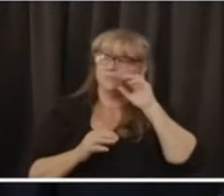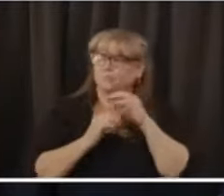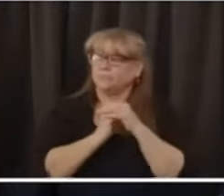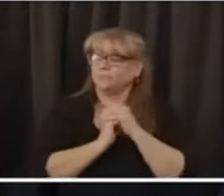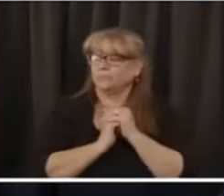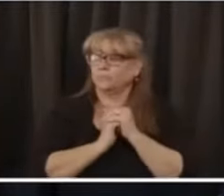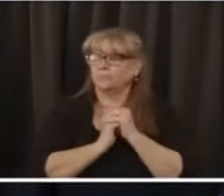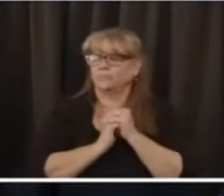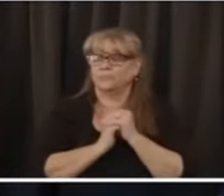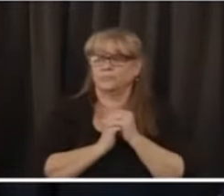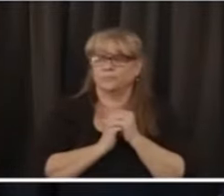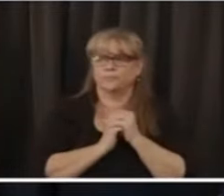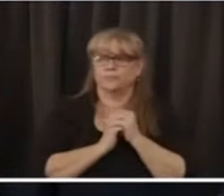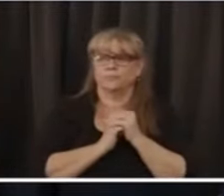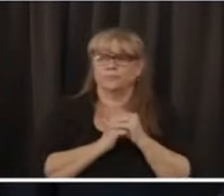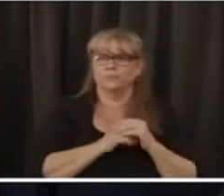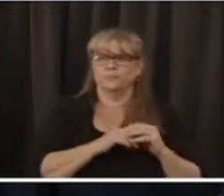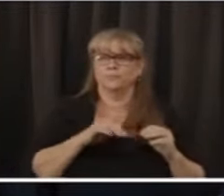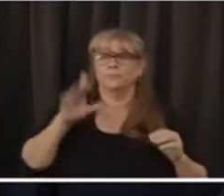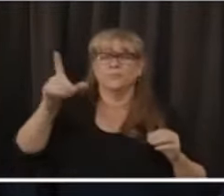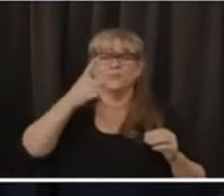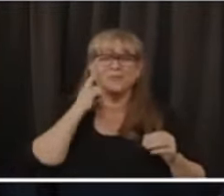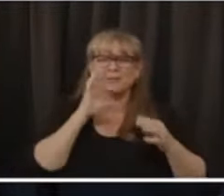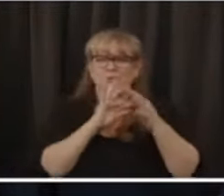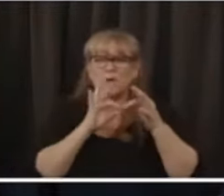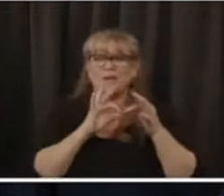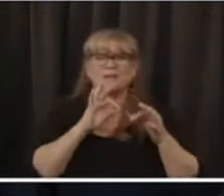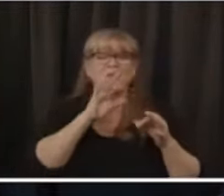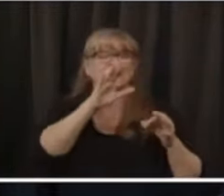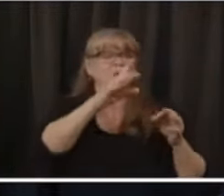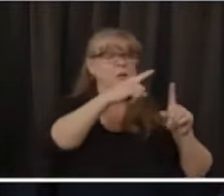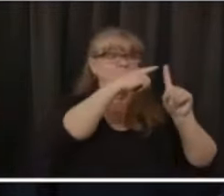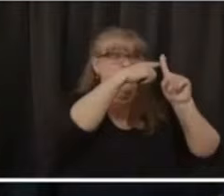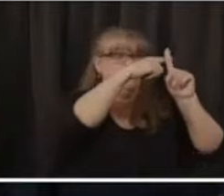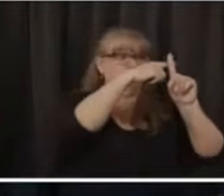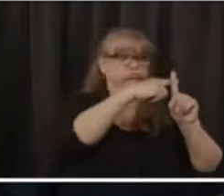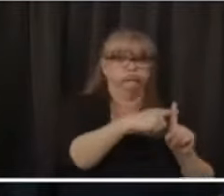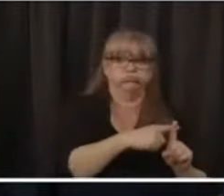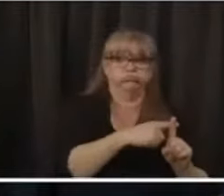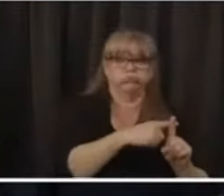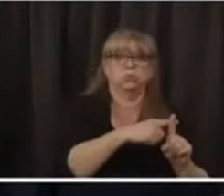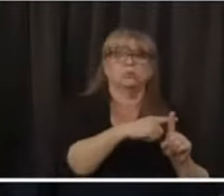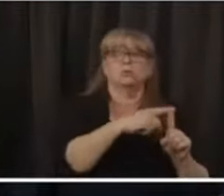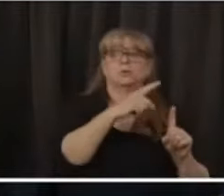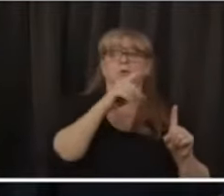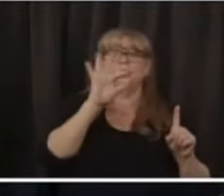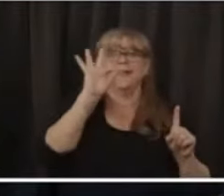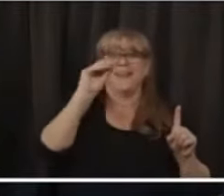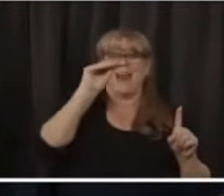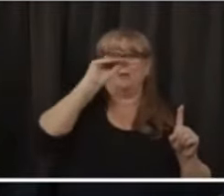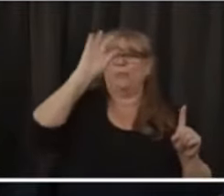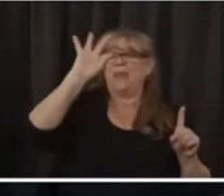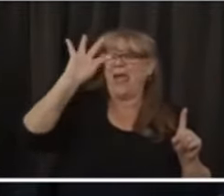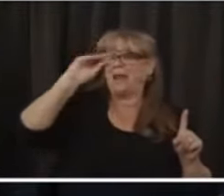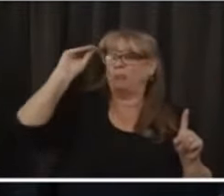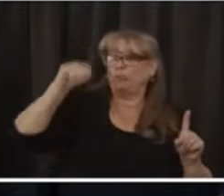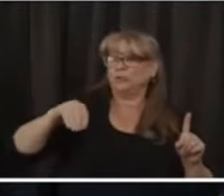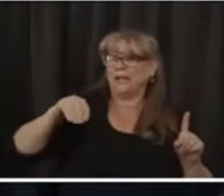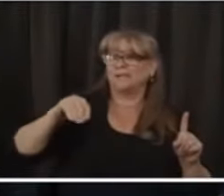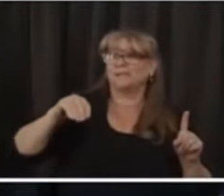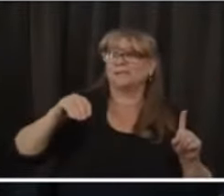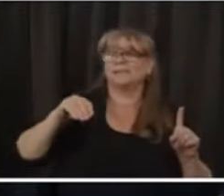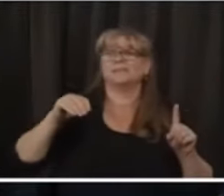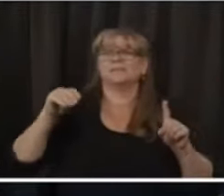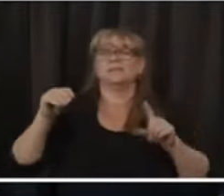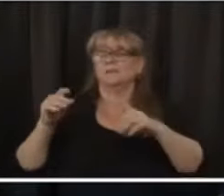I think I heard you say the positivity rate was above 9%? Today, yeah. And hospitalization above 600. Do you have a sense of what's